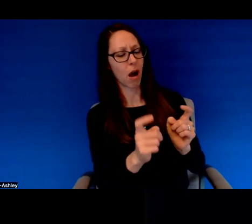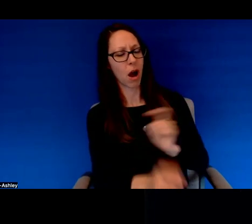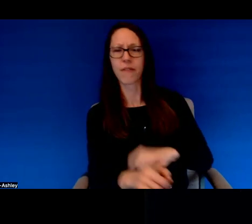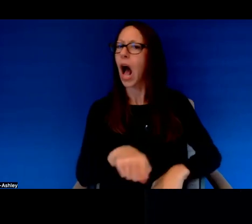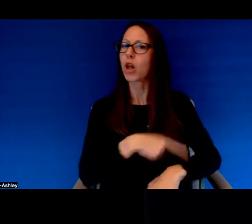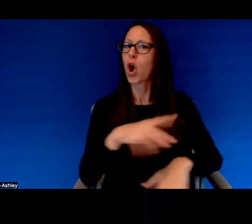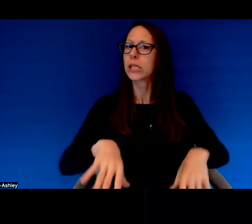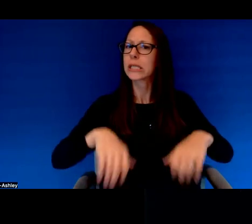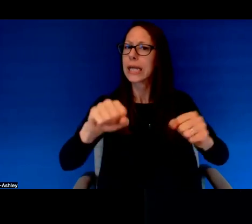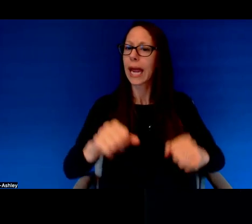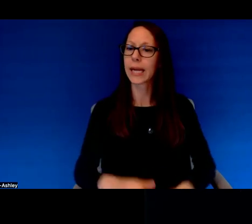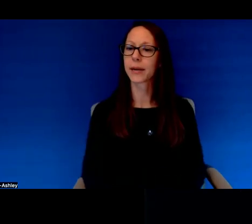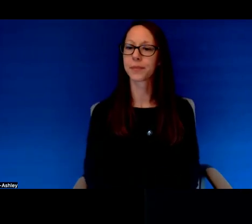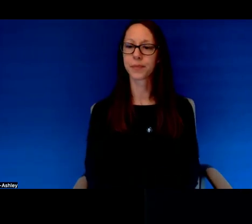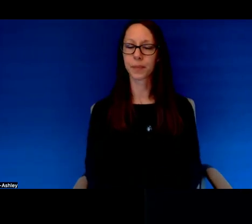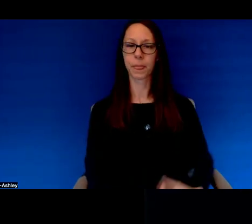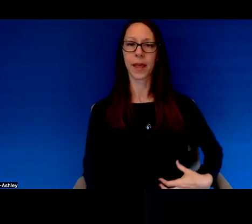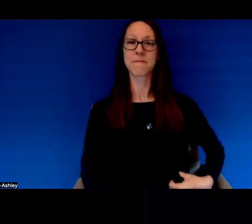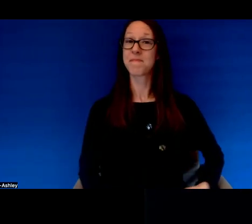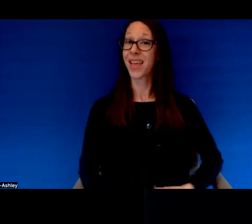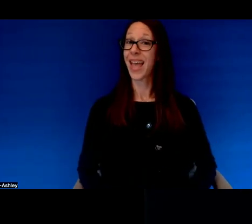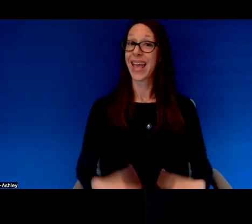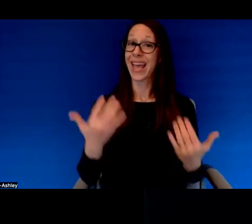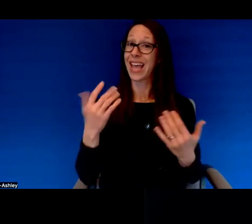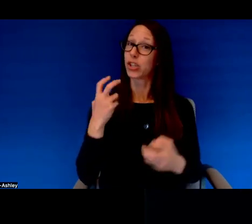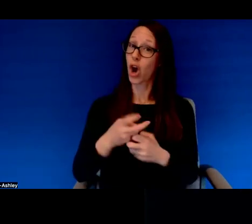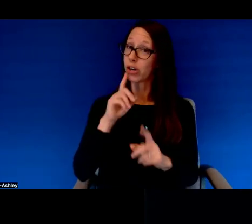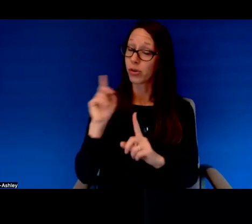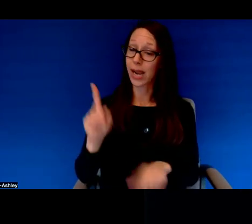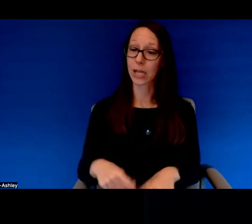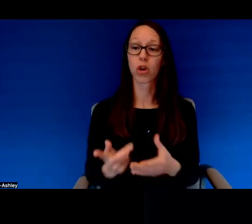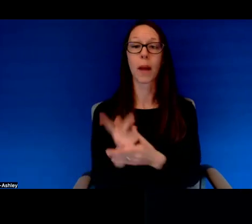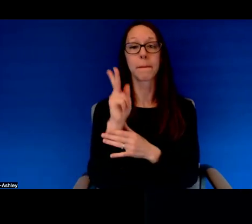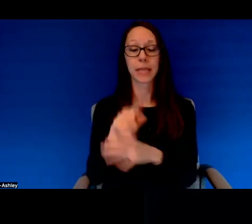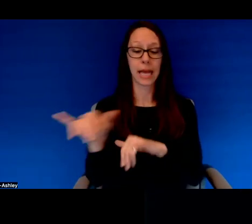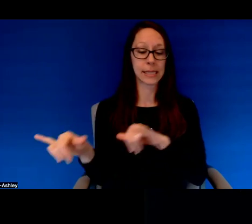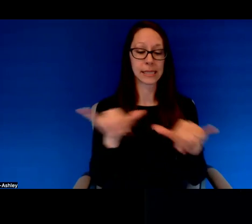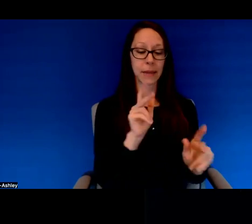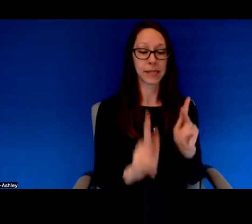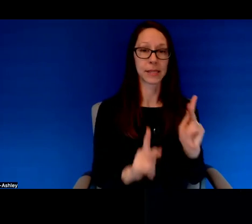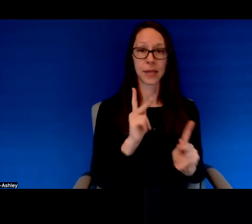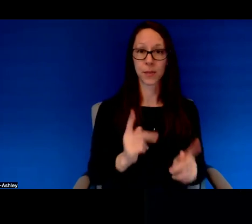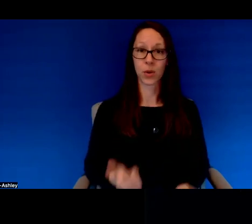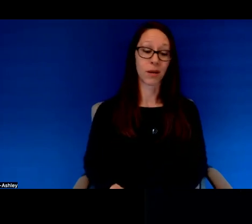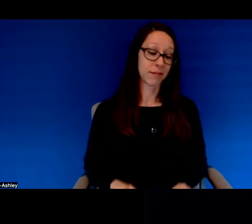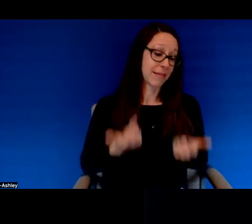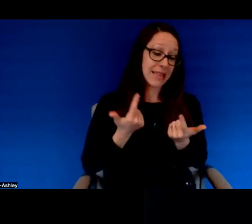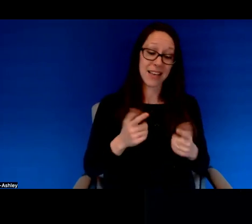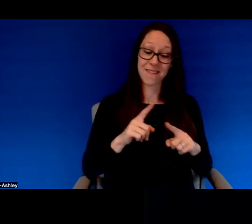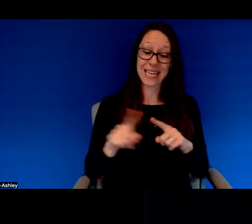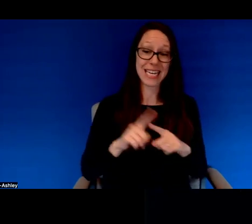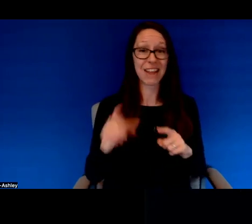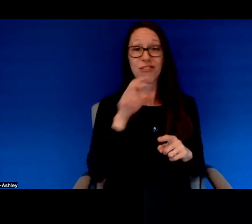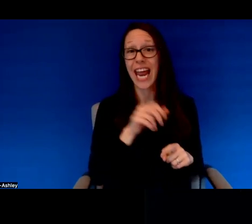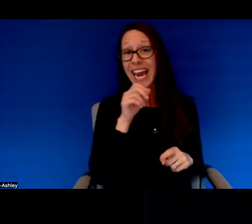You know, that's hard to say because plants, just like humans, we all live to be,